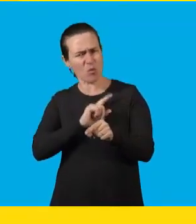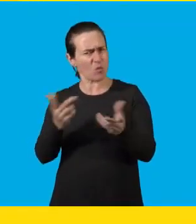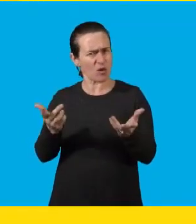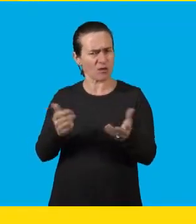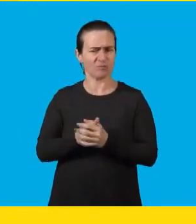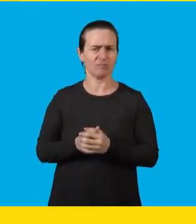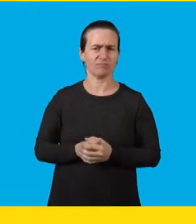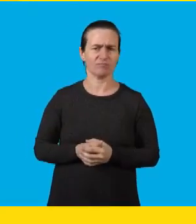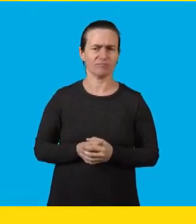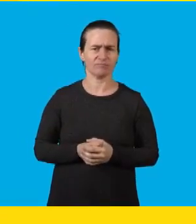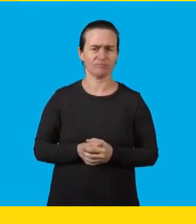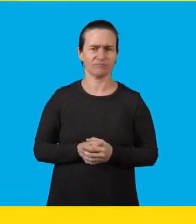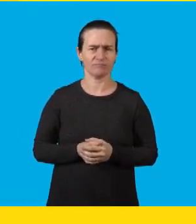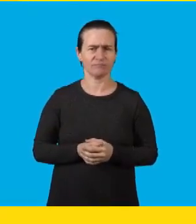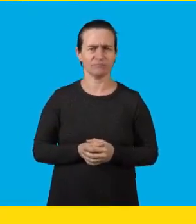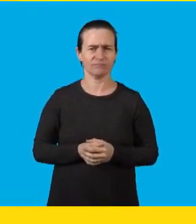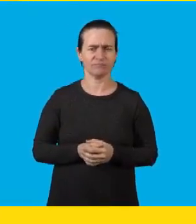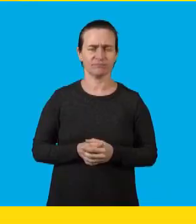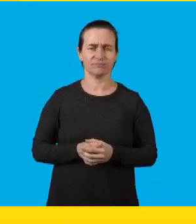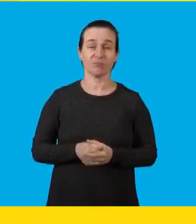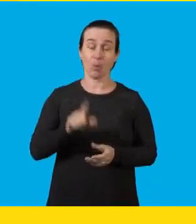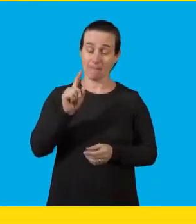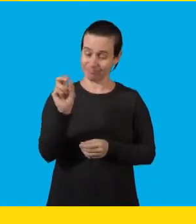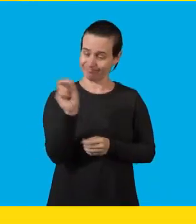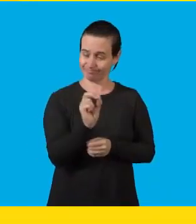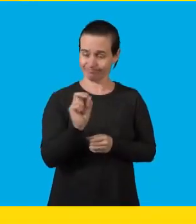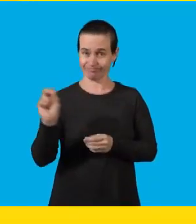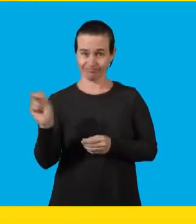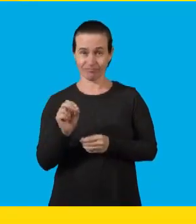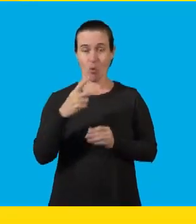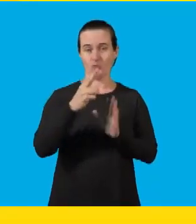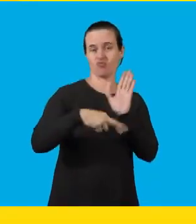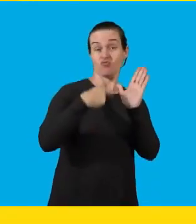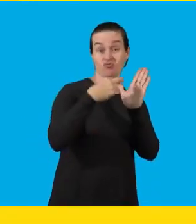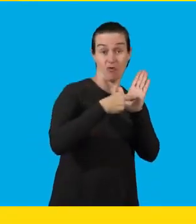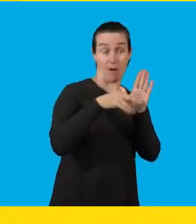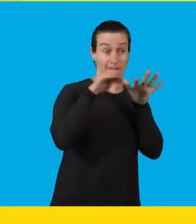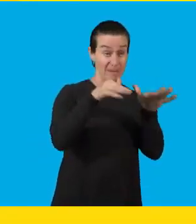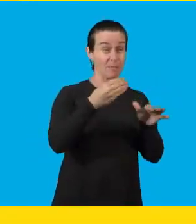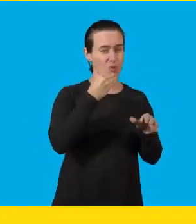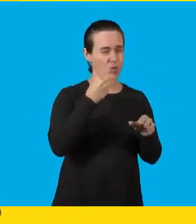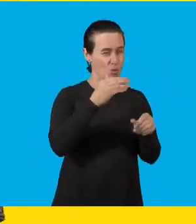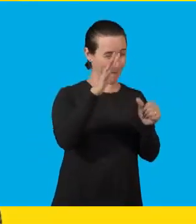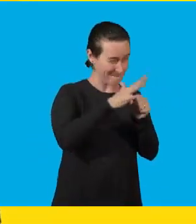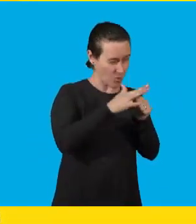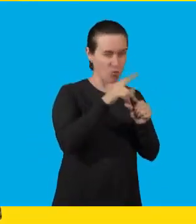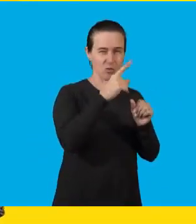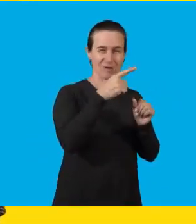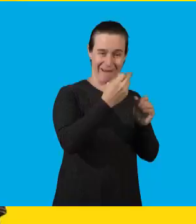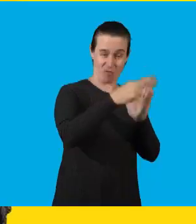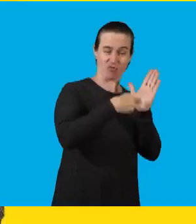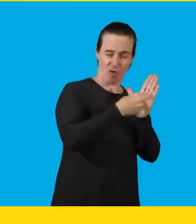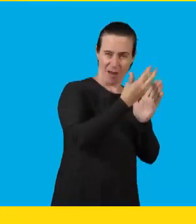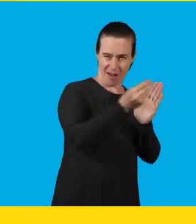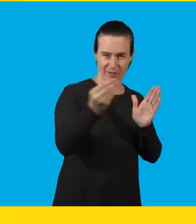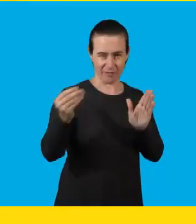after that key action? You also need to highlight the key role players and their actions.